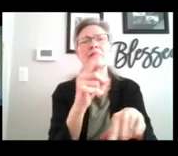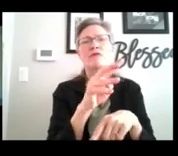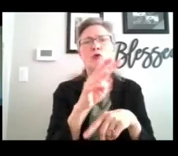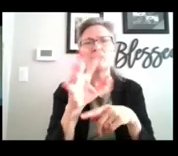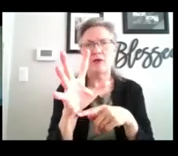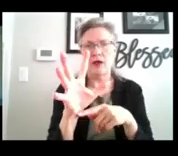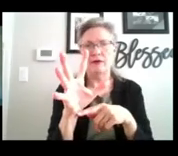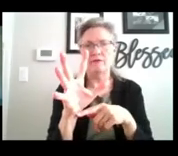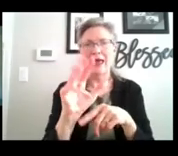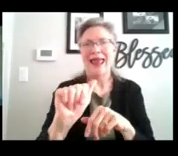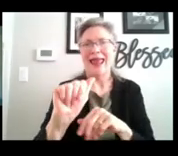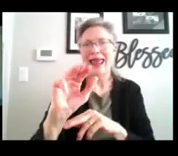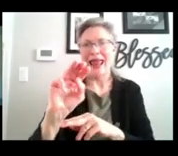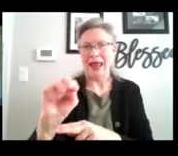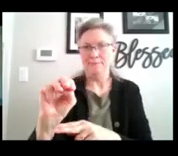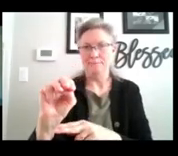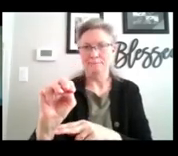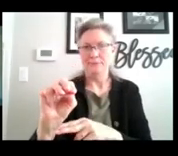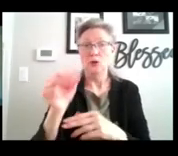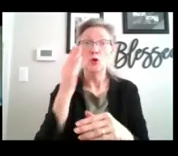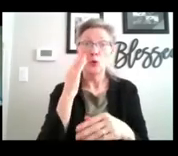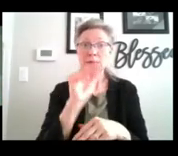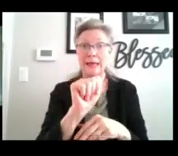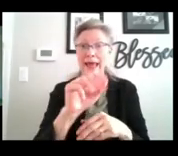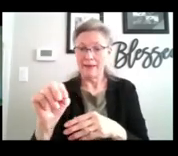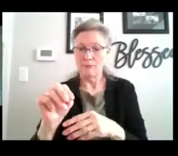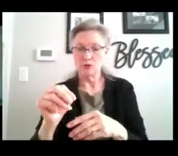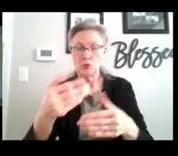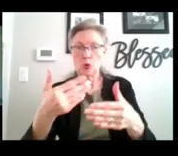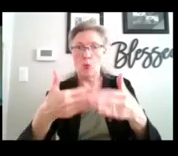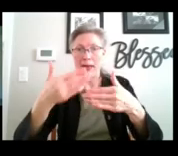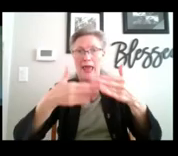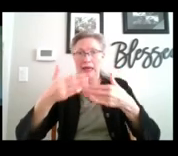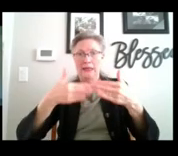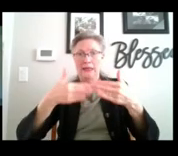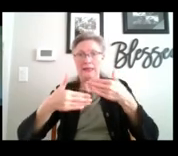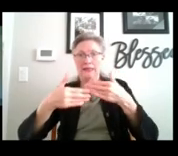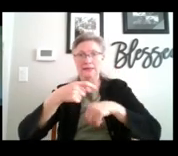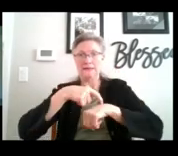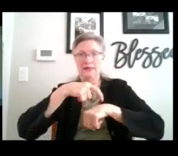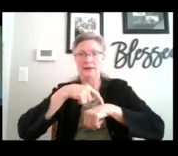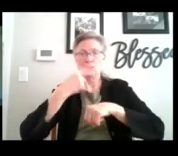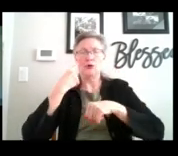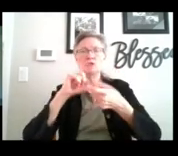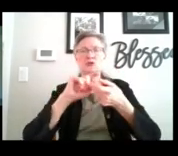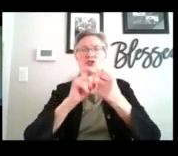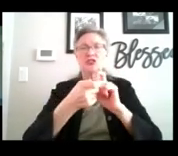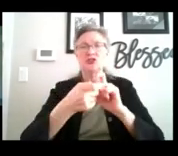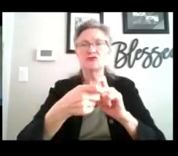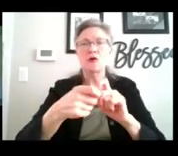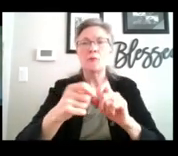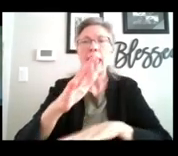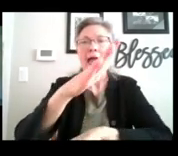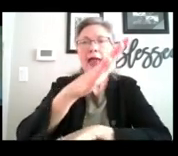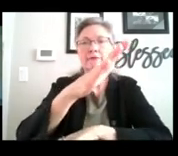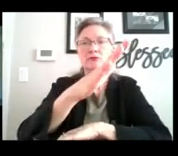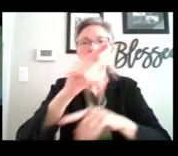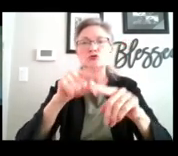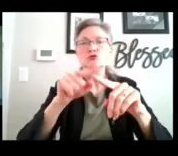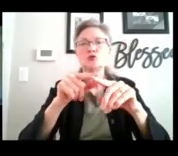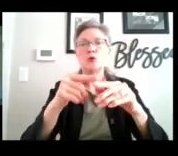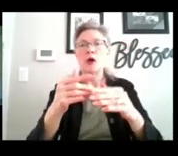11:45 a.m. You know, it's a.m., right? Because we're moving earlier in time, right? So we know that we're switching from p.m., which is the afternoon, to a.m.,